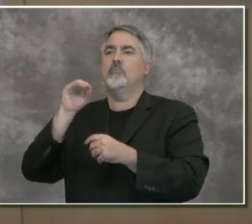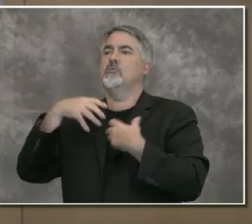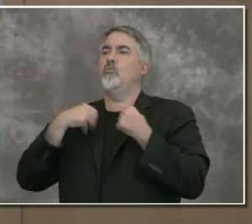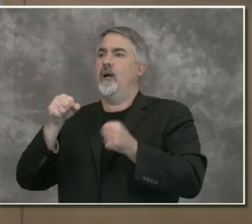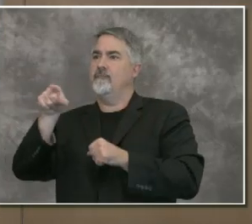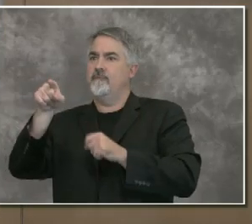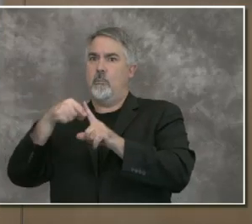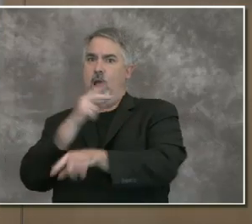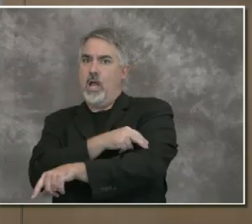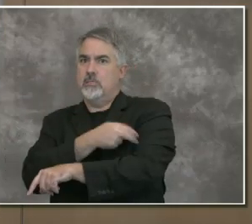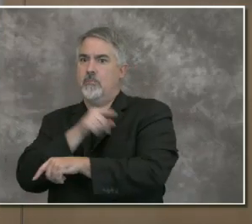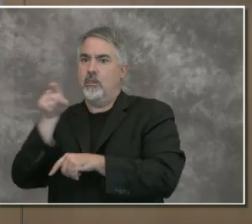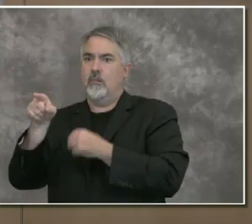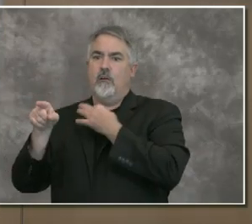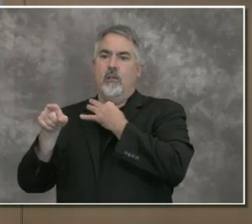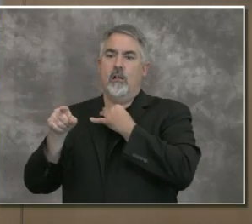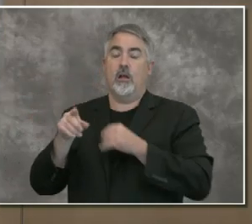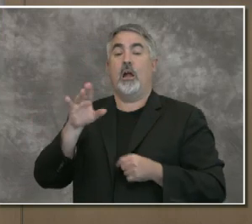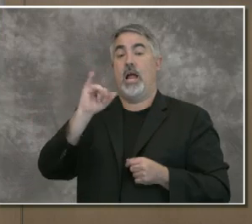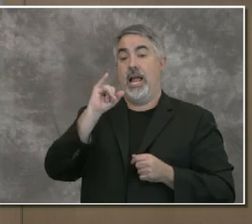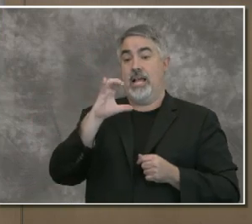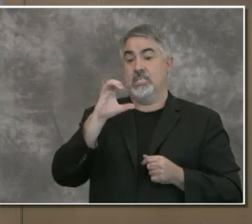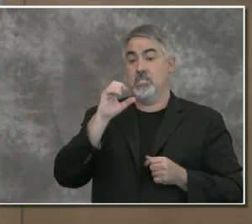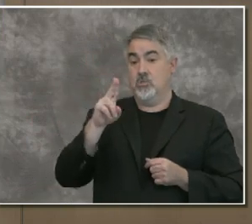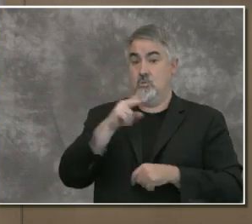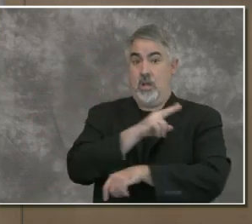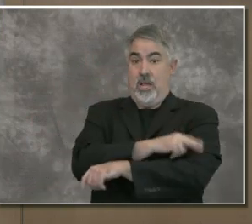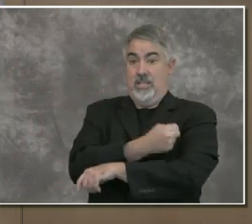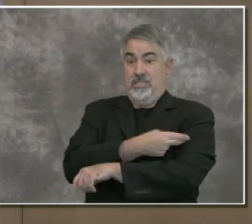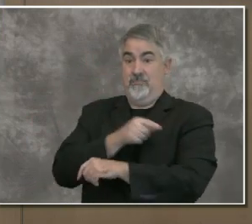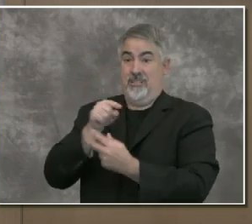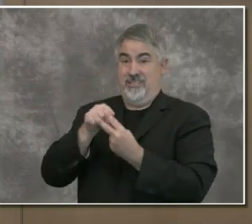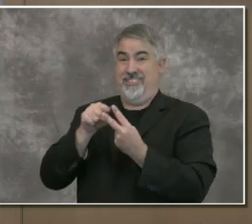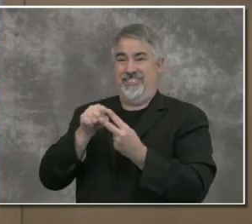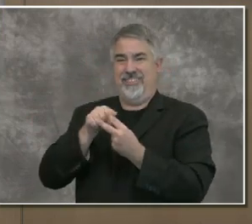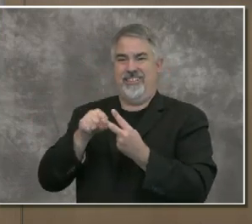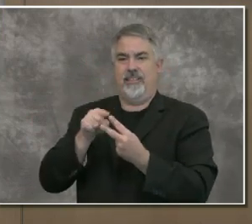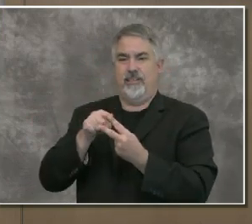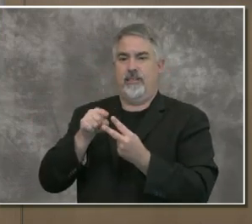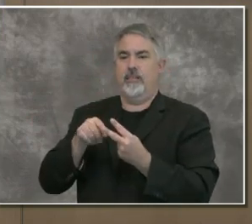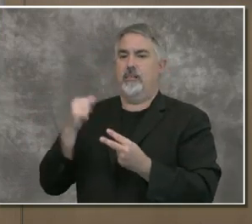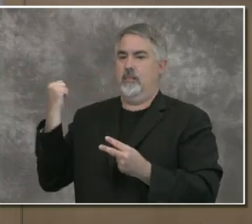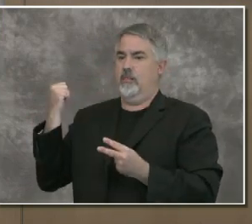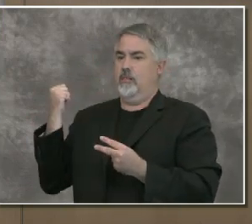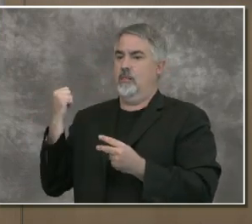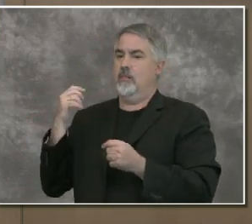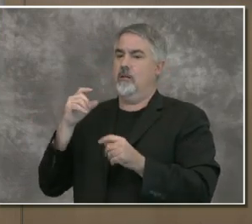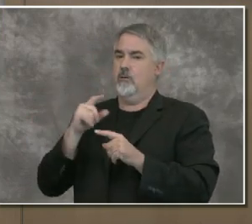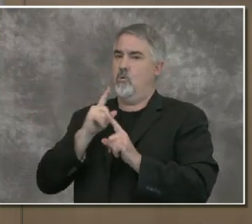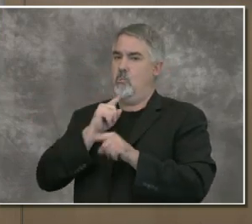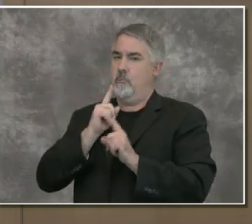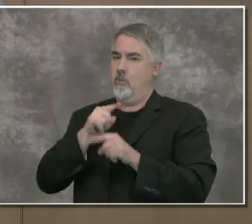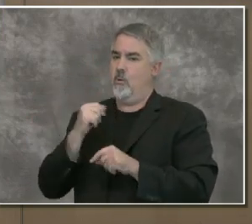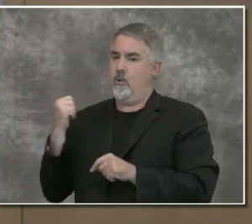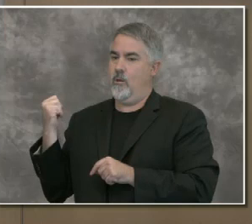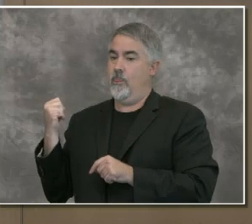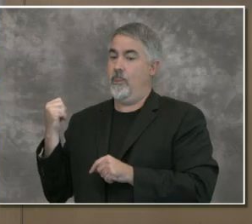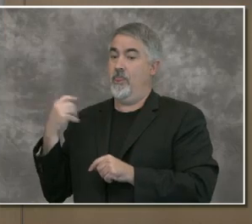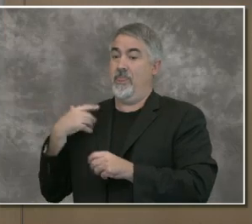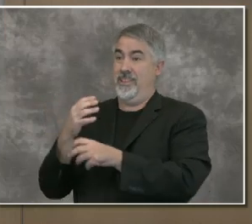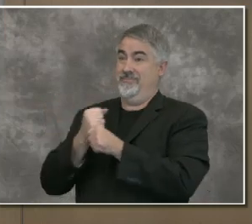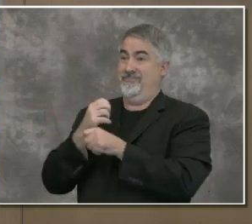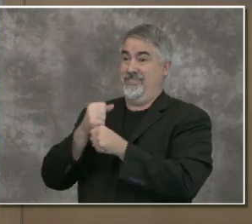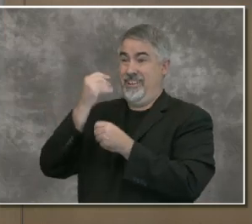and hospitalization numbers are cumulative on that report. So when we get new reports of a status